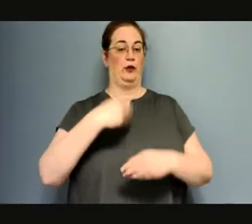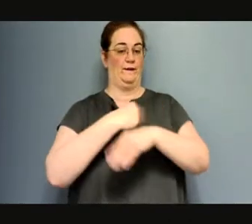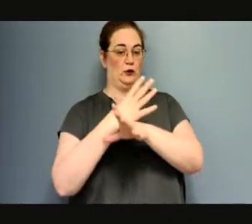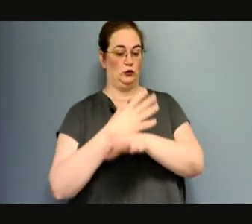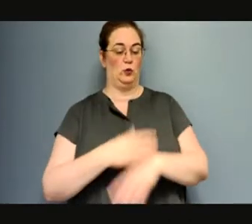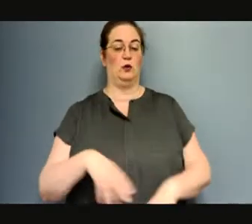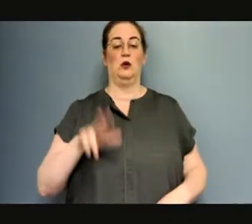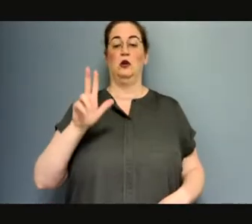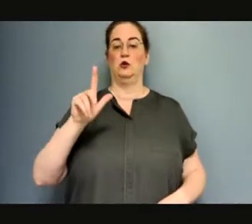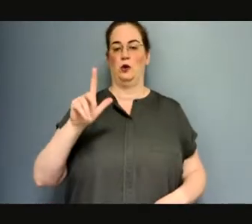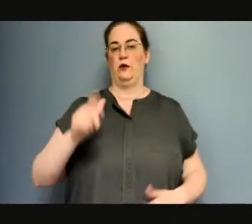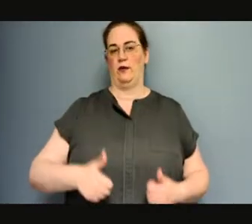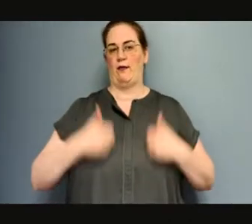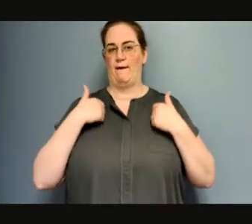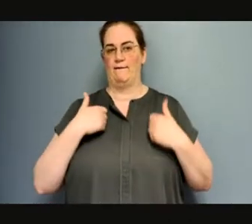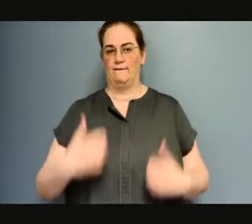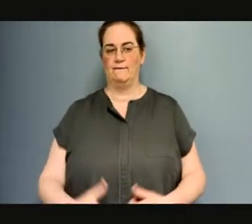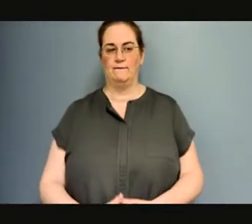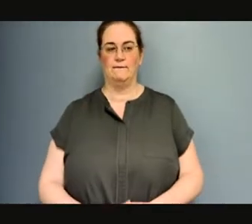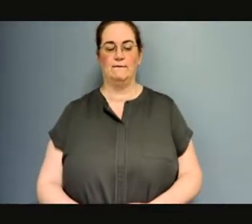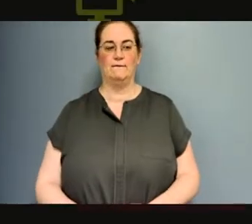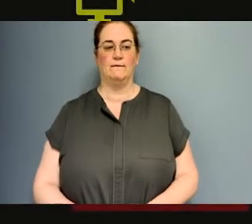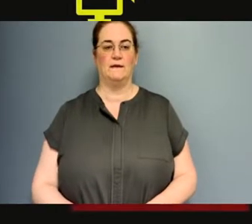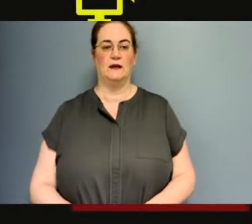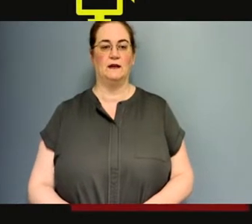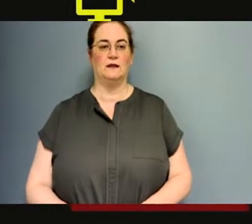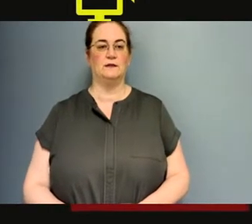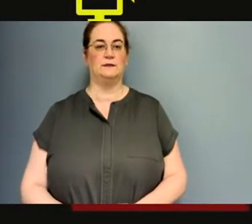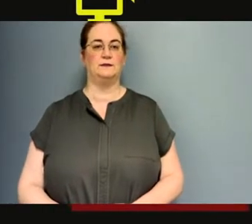virtual, and 23 were live. Next.